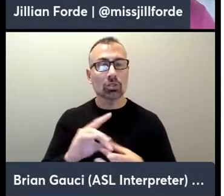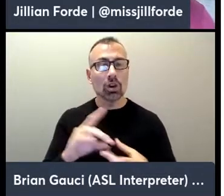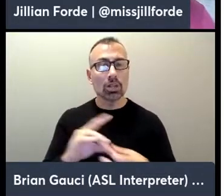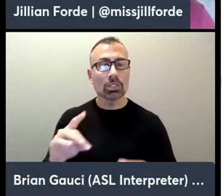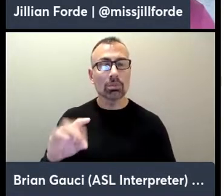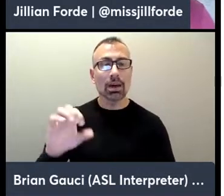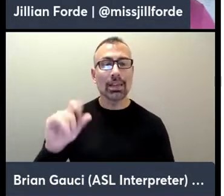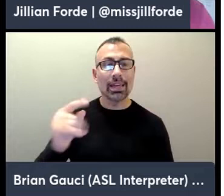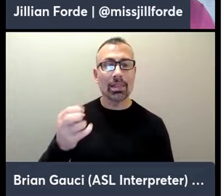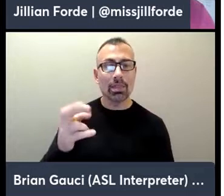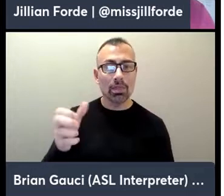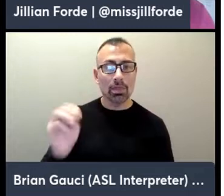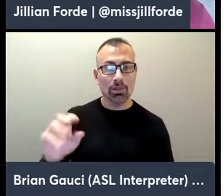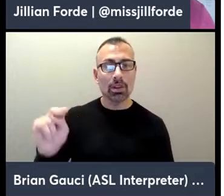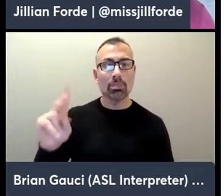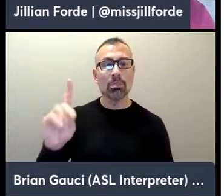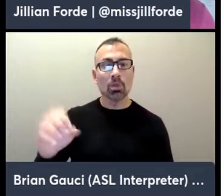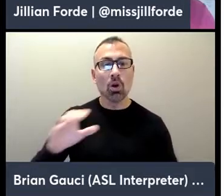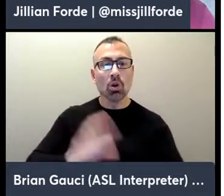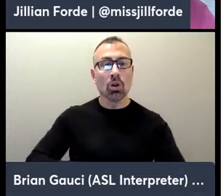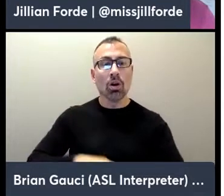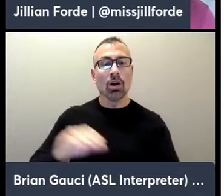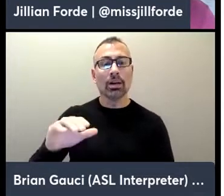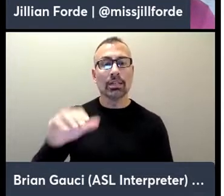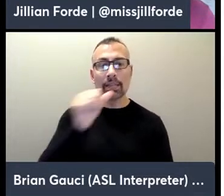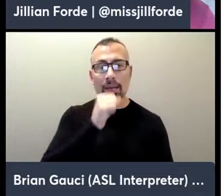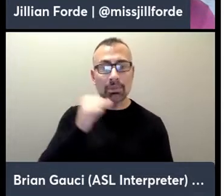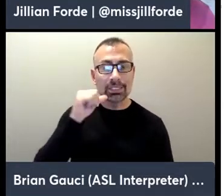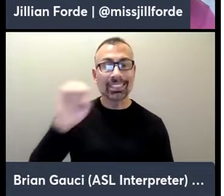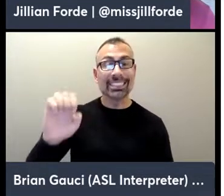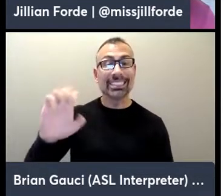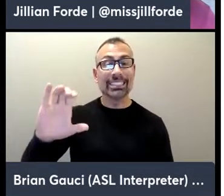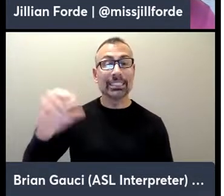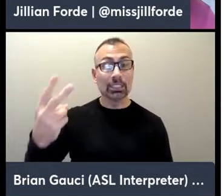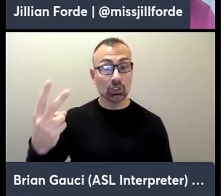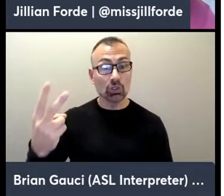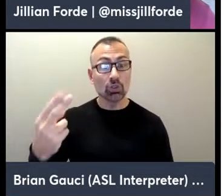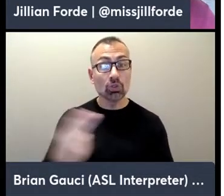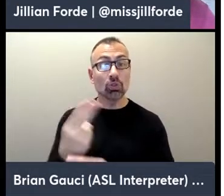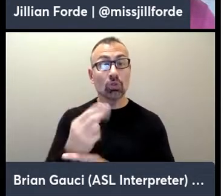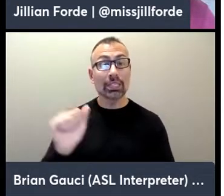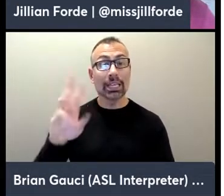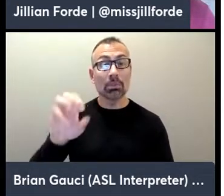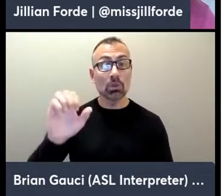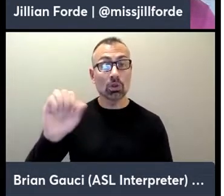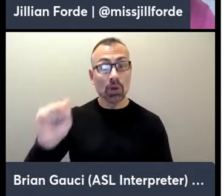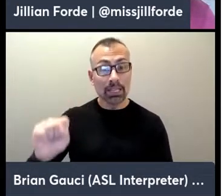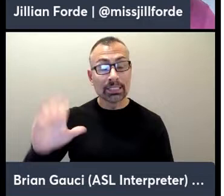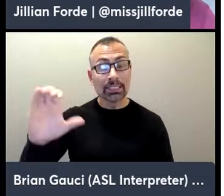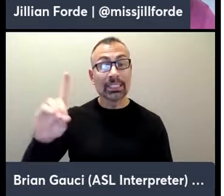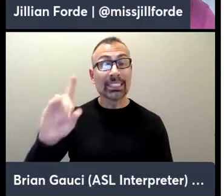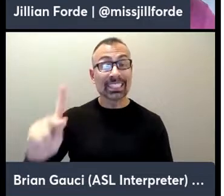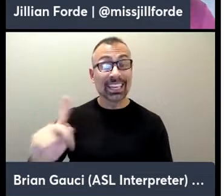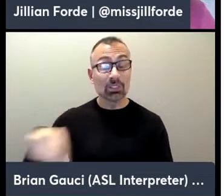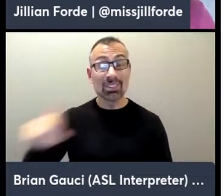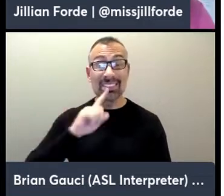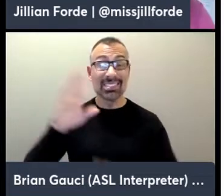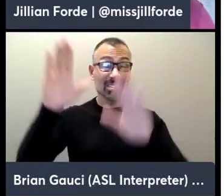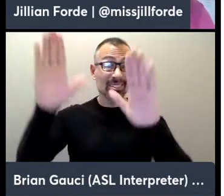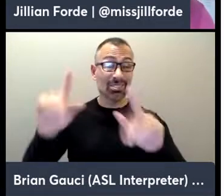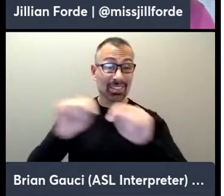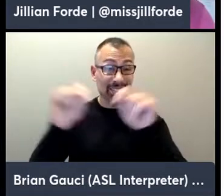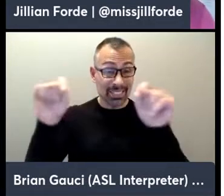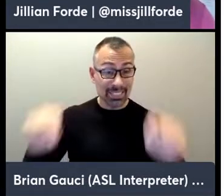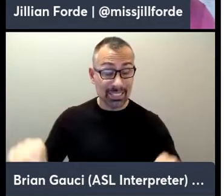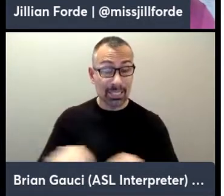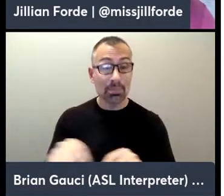EC2 using AWS CDK. And so this is a really great template for not only rolling out your own blockchain network, If you're building your own,